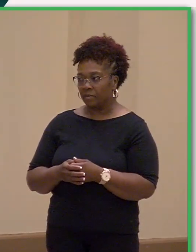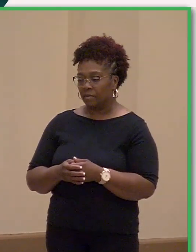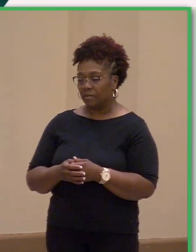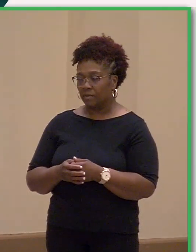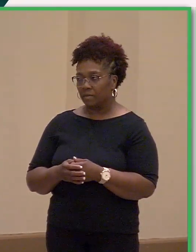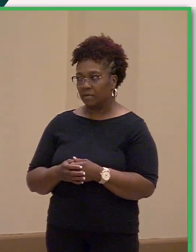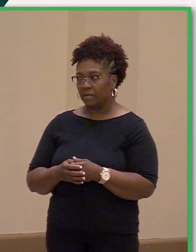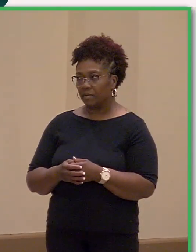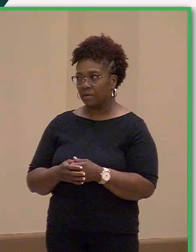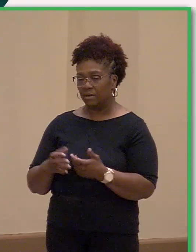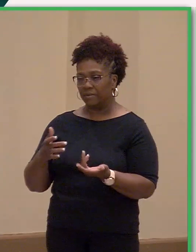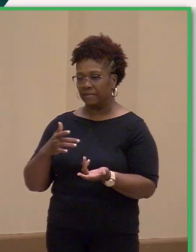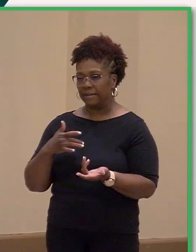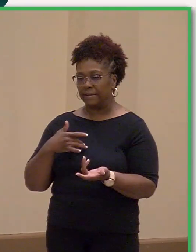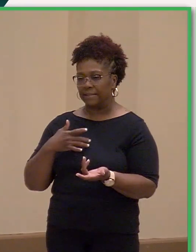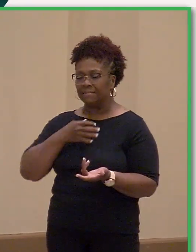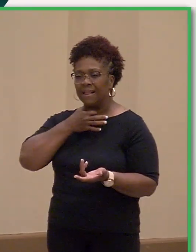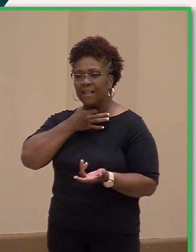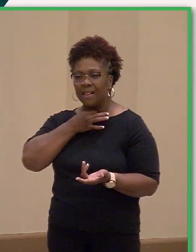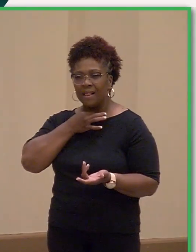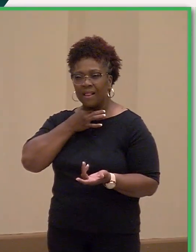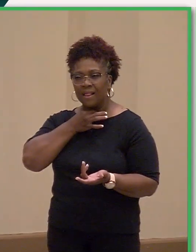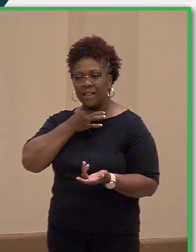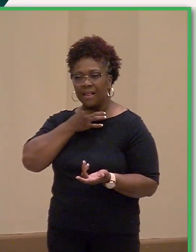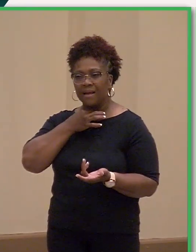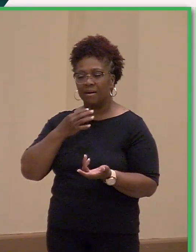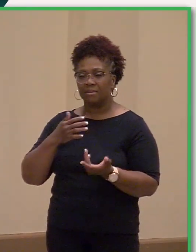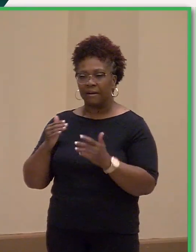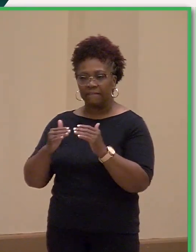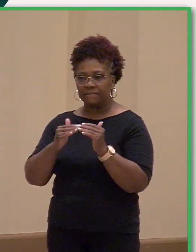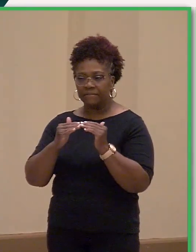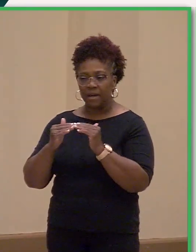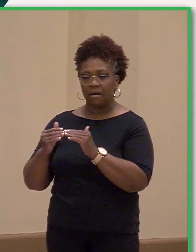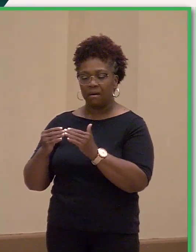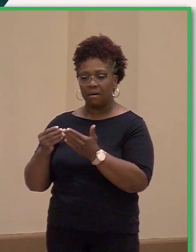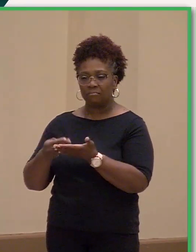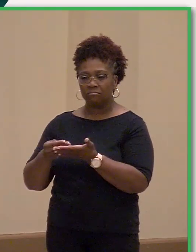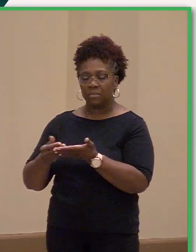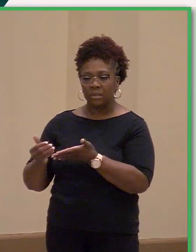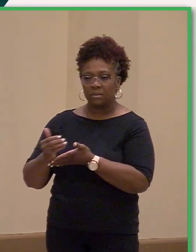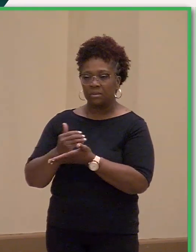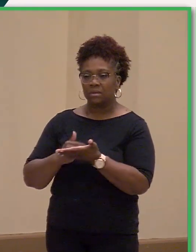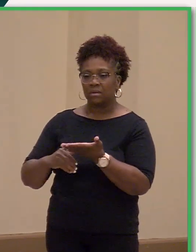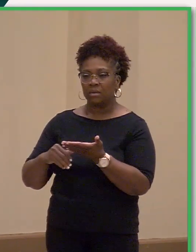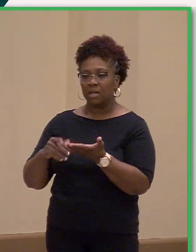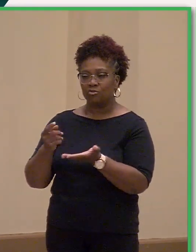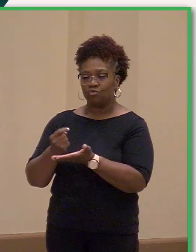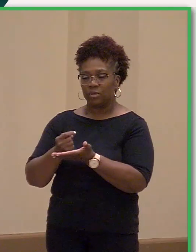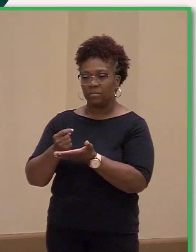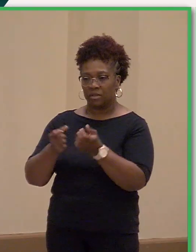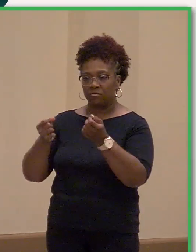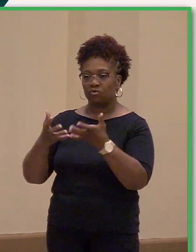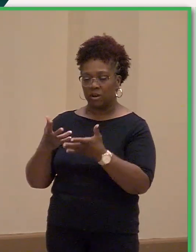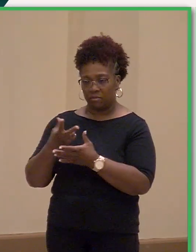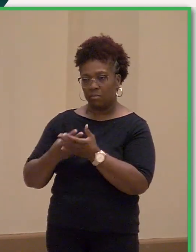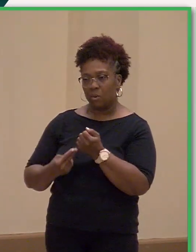just, it raises question about the fair compensation and the overall treatment of the drivers. You